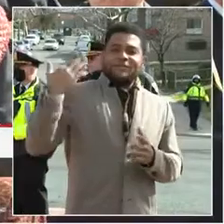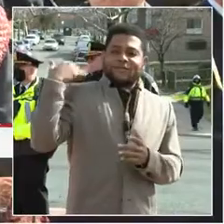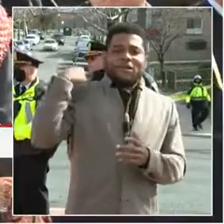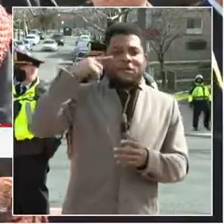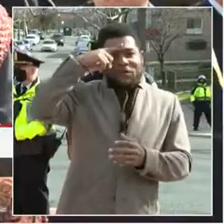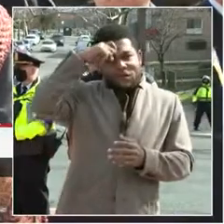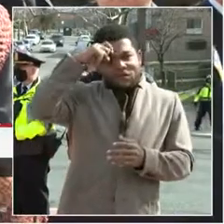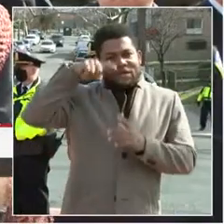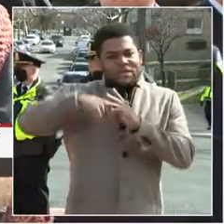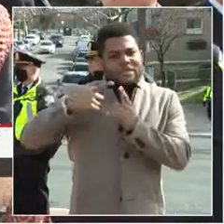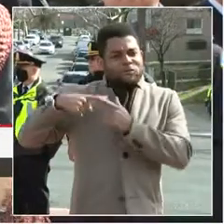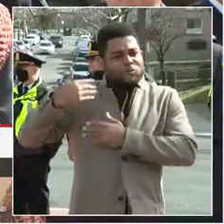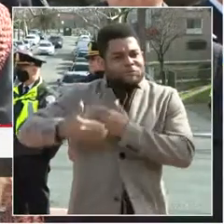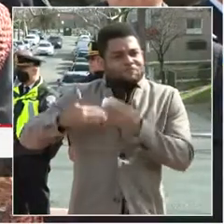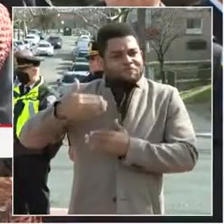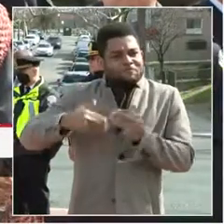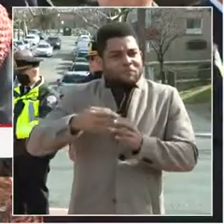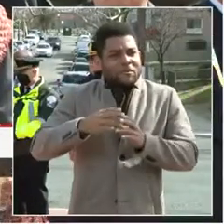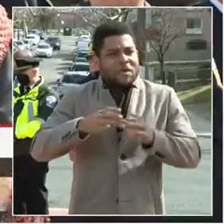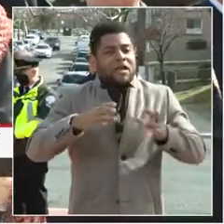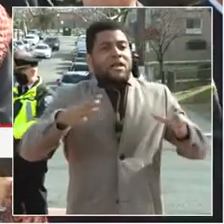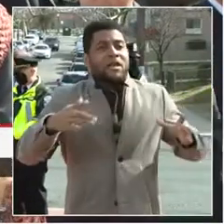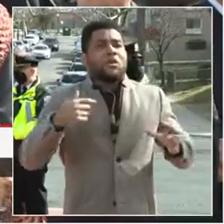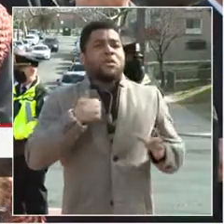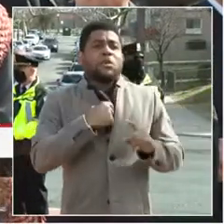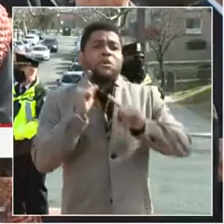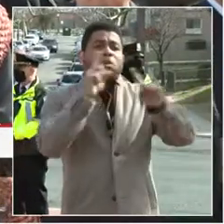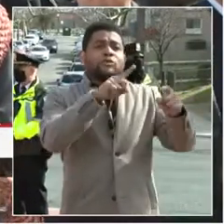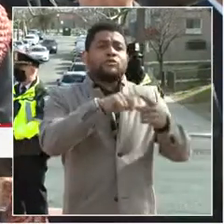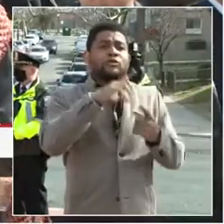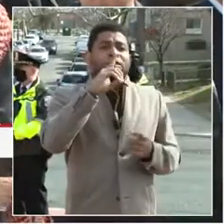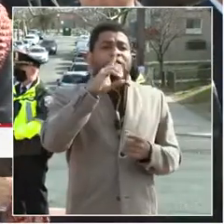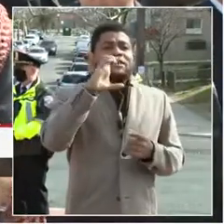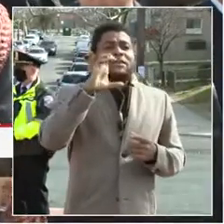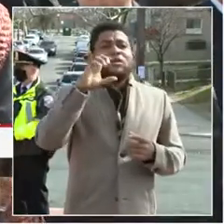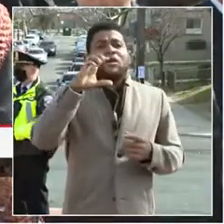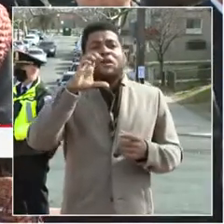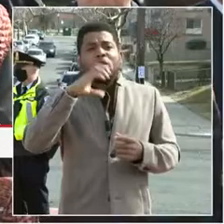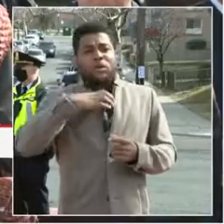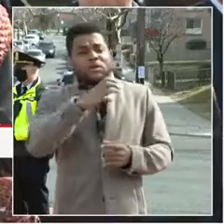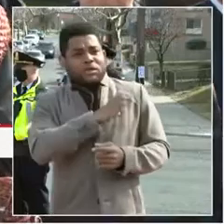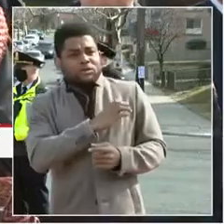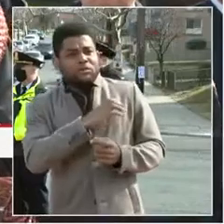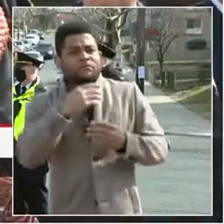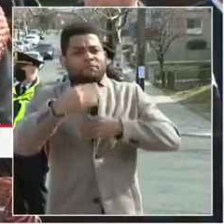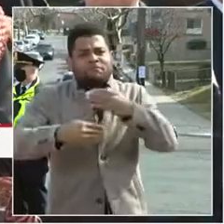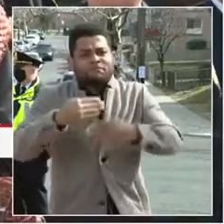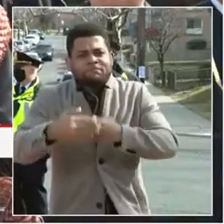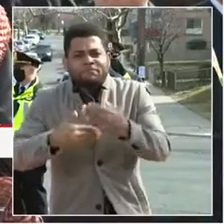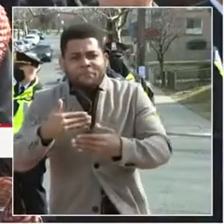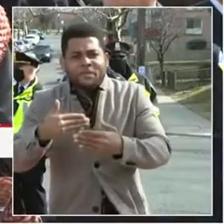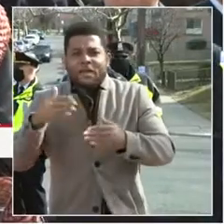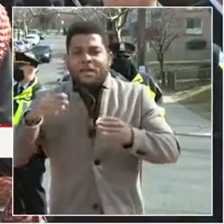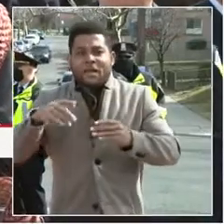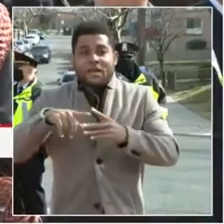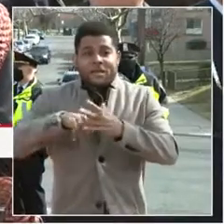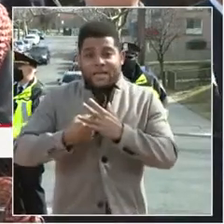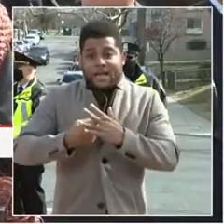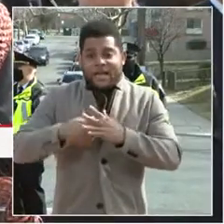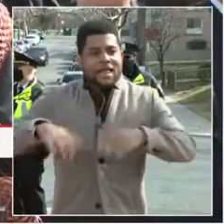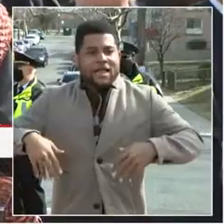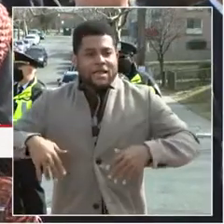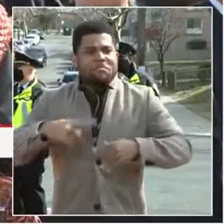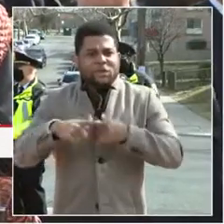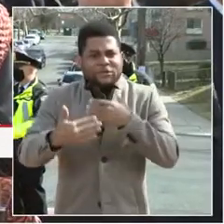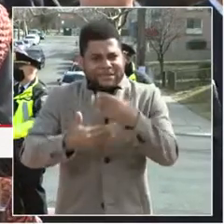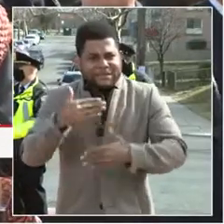took a package to the council that would help us get started. We didn't get it all, but we're going to come back for more until